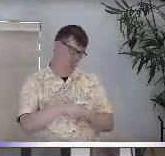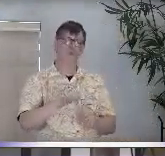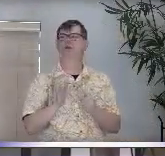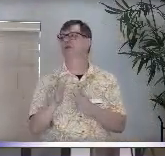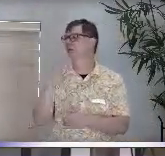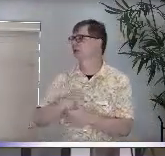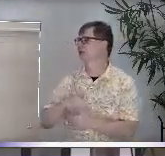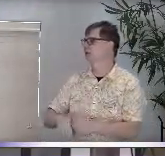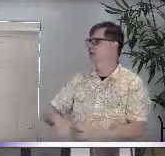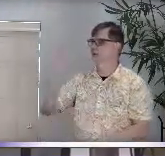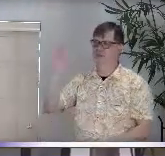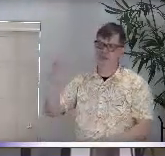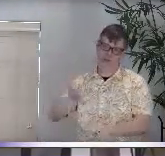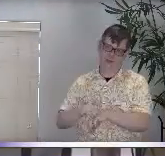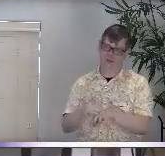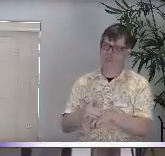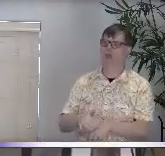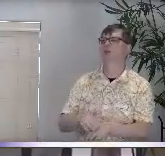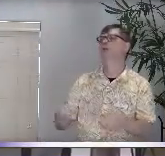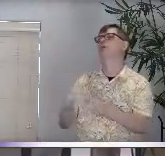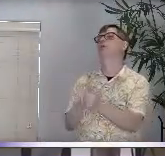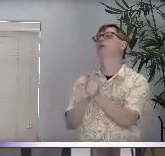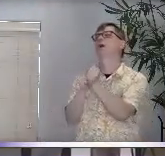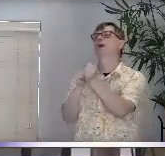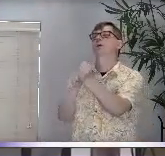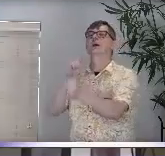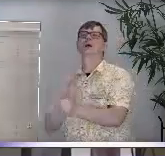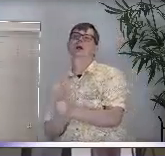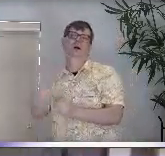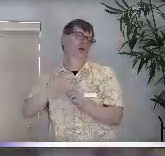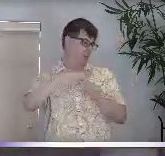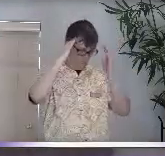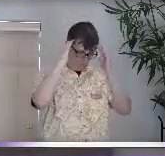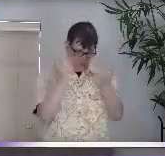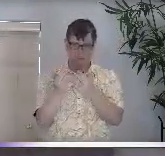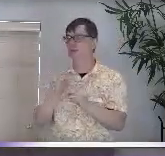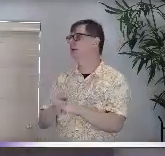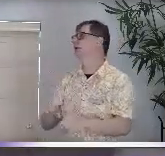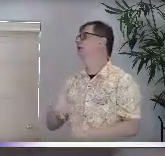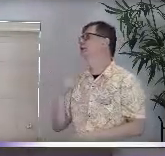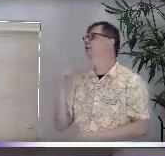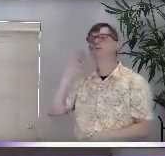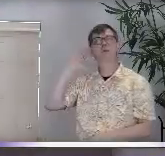medicine. And it's just their pain rubbing up against yours. And one has to be aware enough to go, ooh, that sounds like pain.